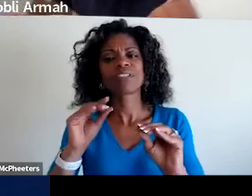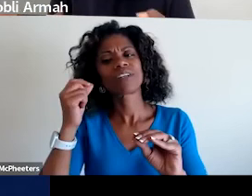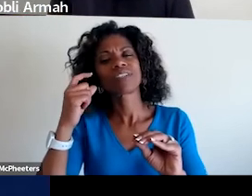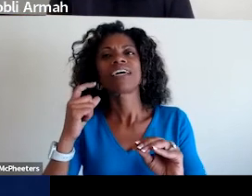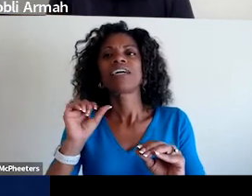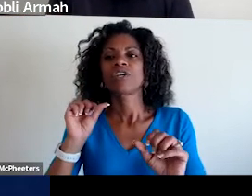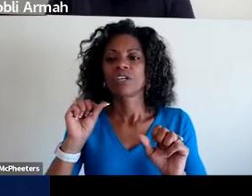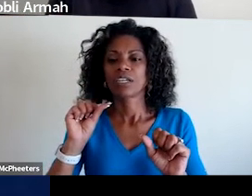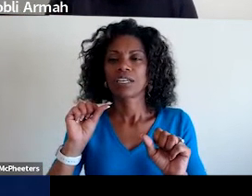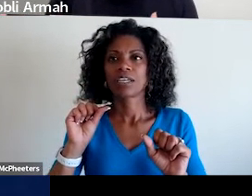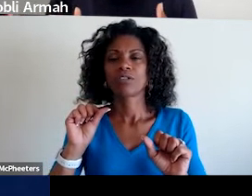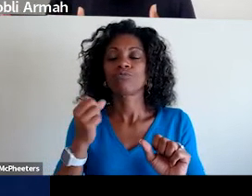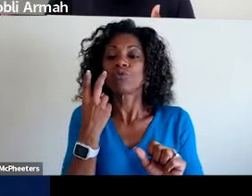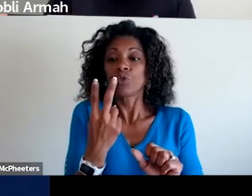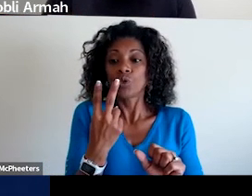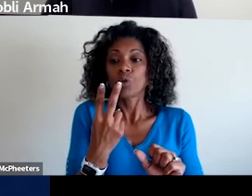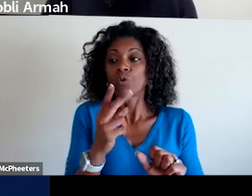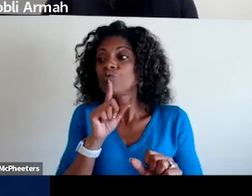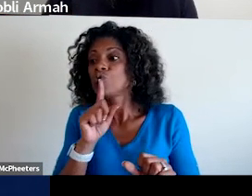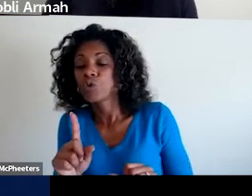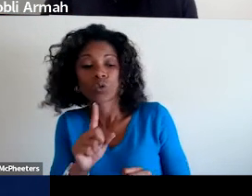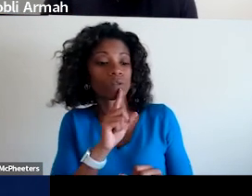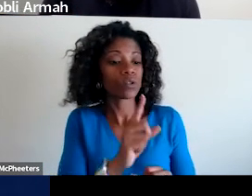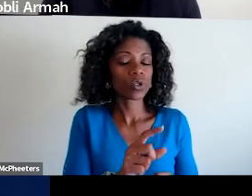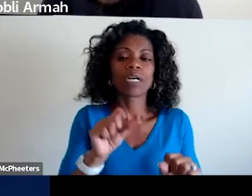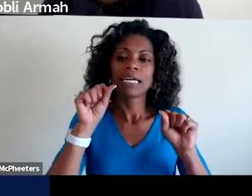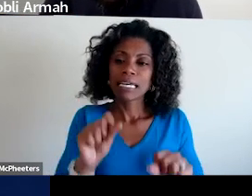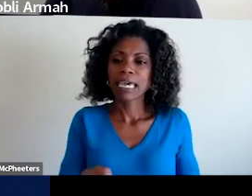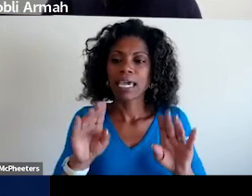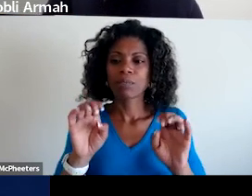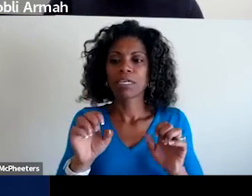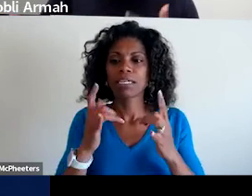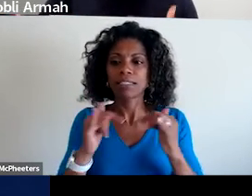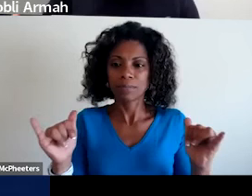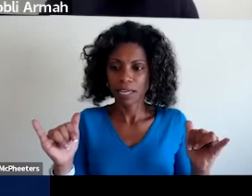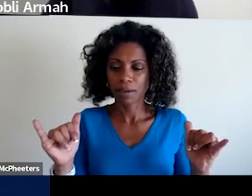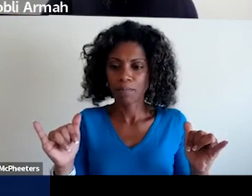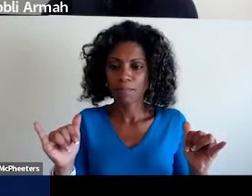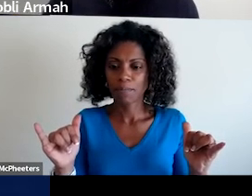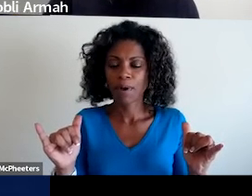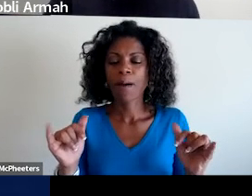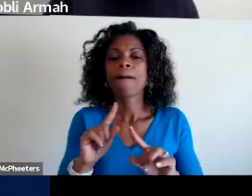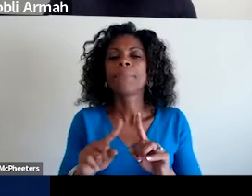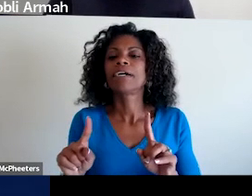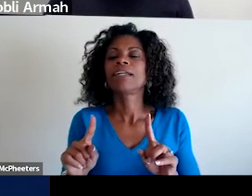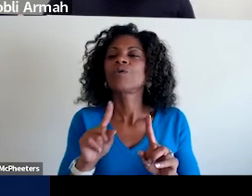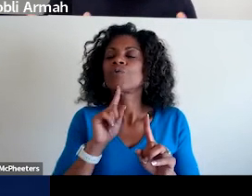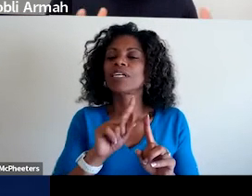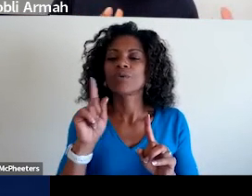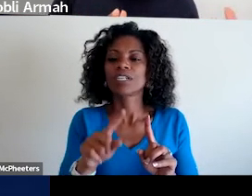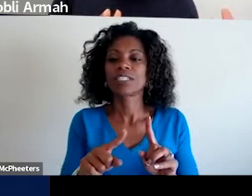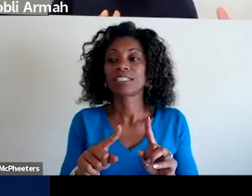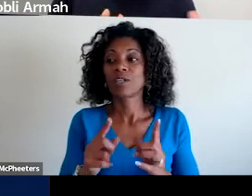like these two truths can exist. How are we leaning into this? How are we leaning into this discussion to have more discourse about it? And